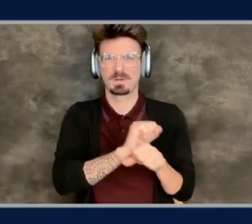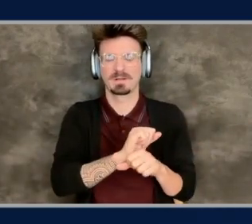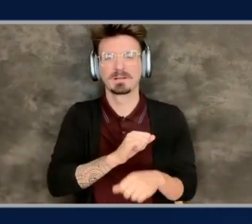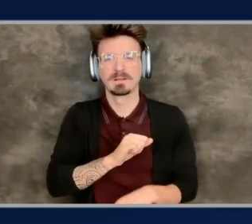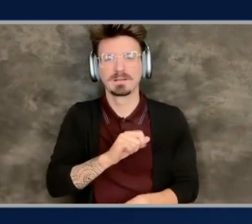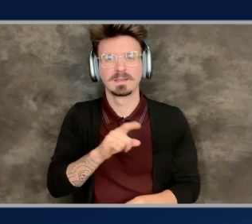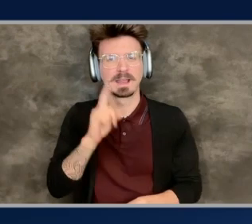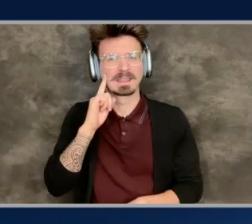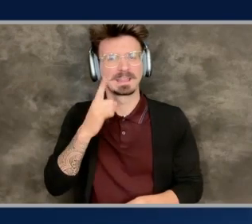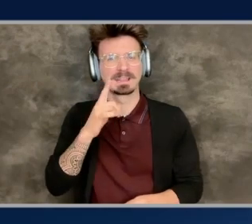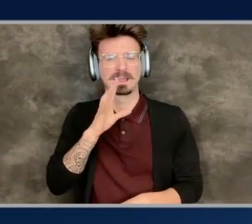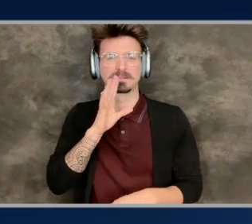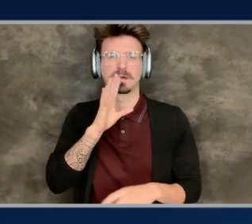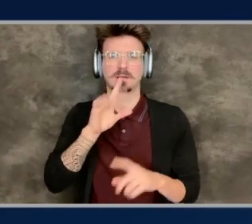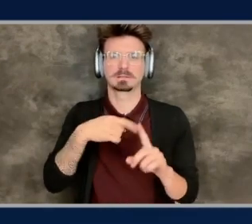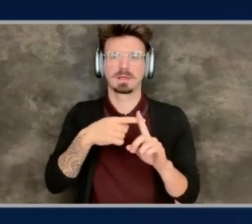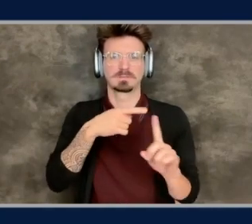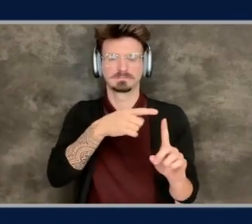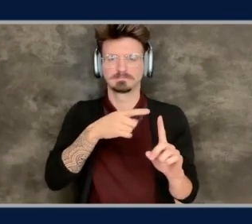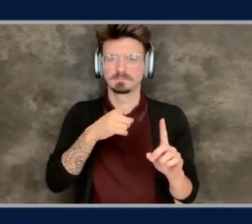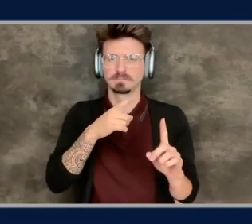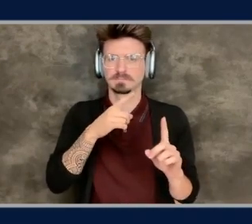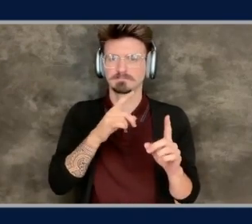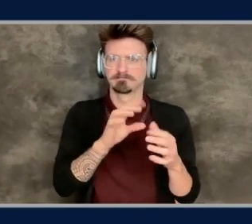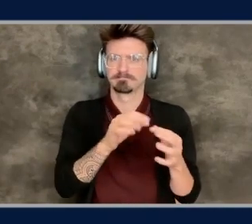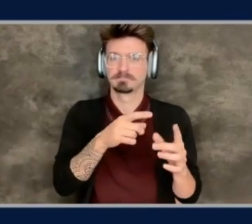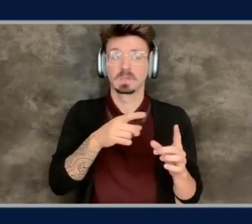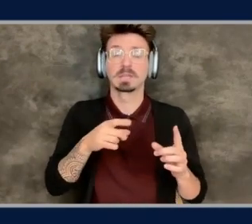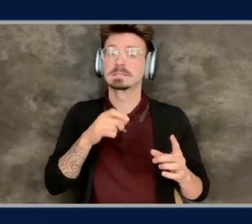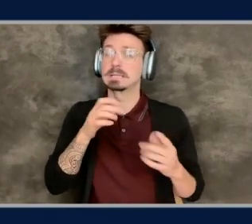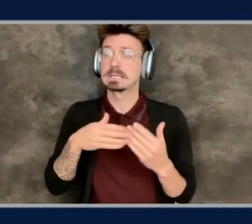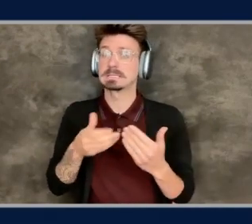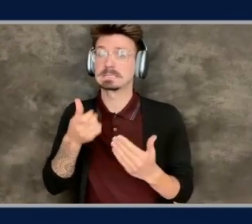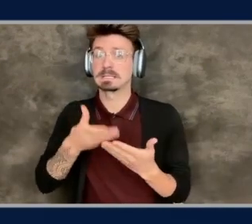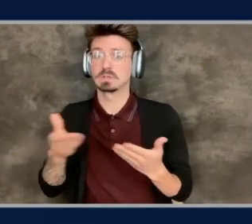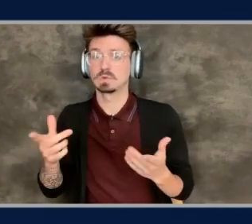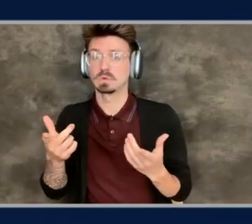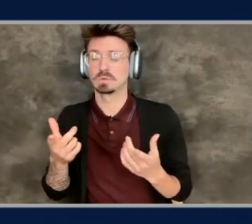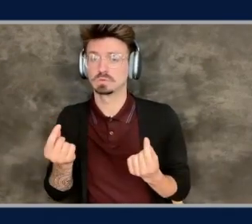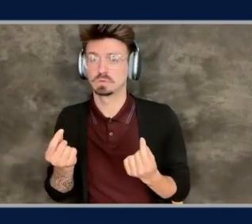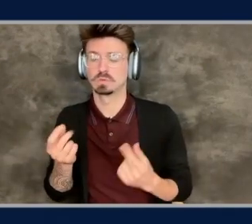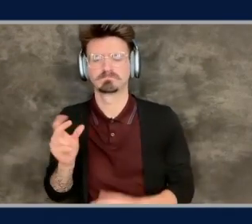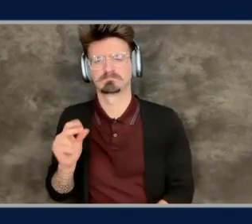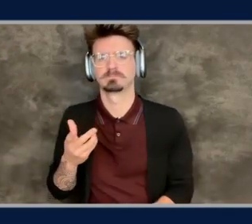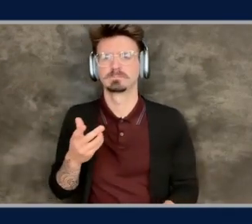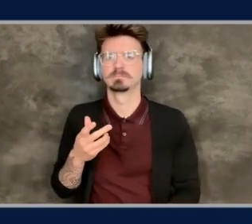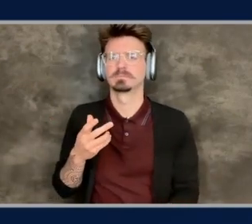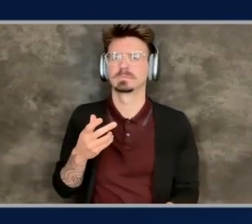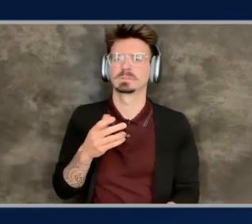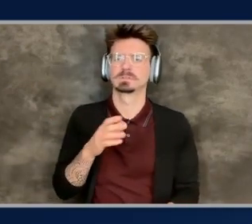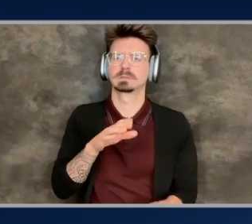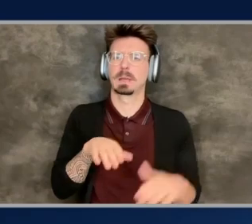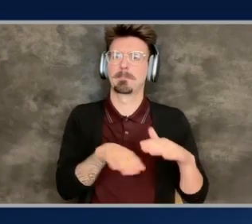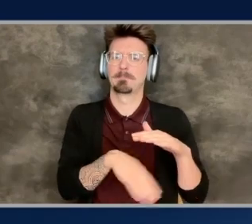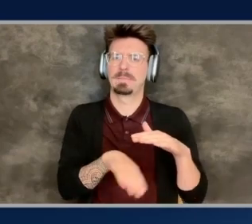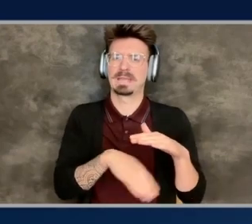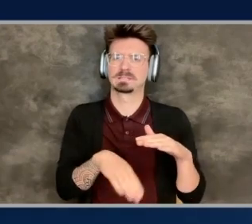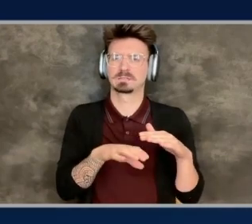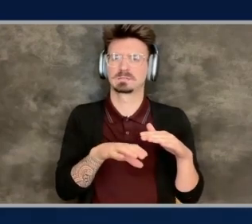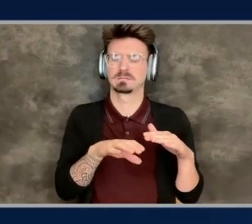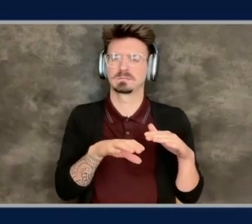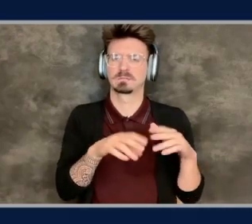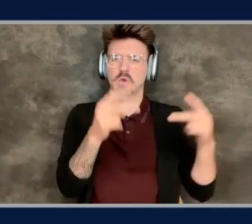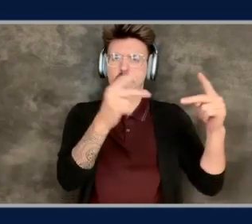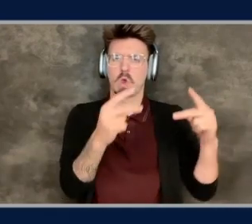It is not the easiest thing to do because there's an existing code base. Yes. Maybe the people are gone. You know, nobody knows what this part